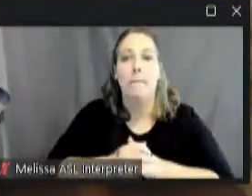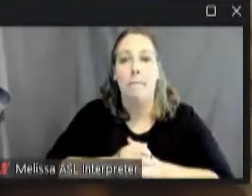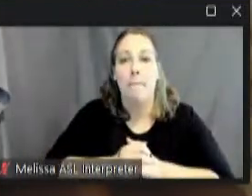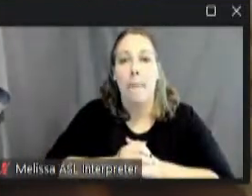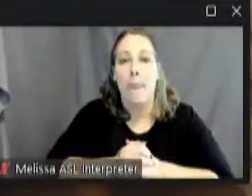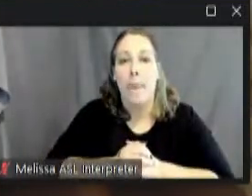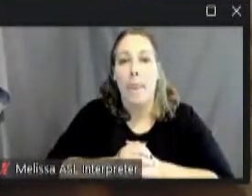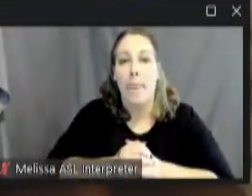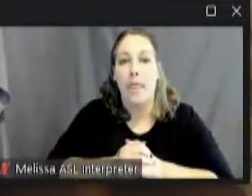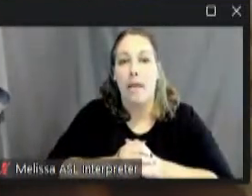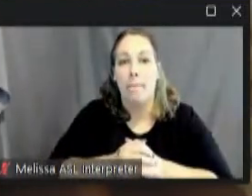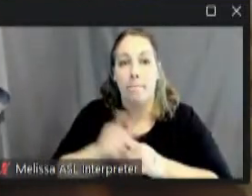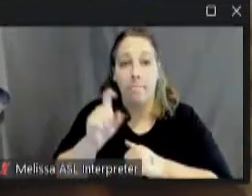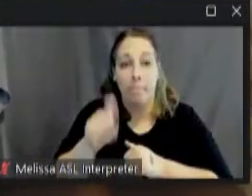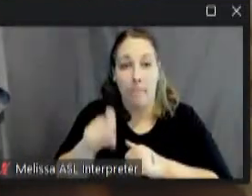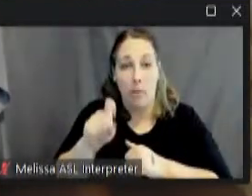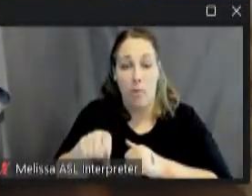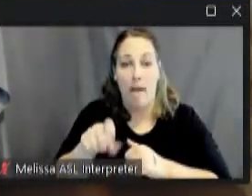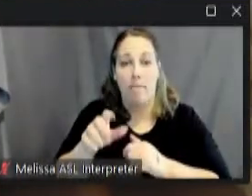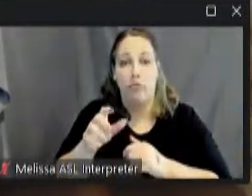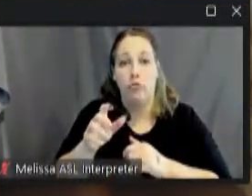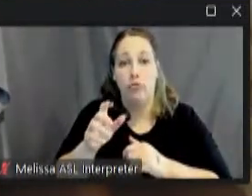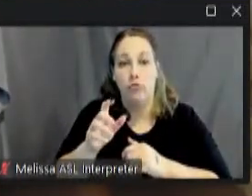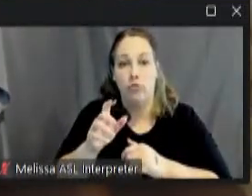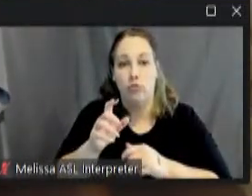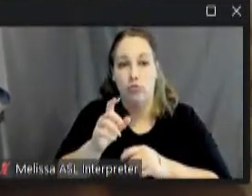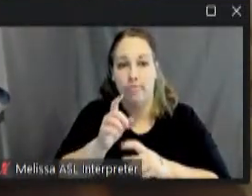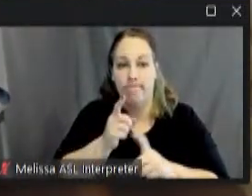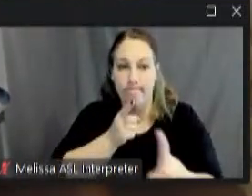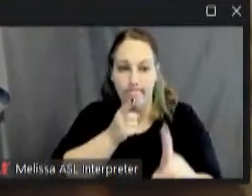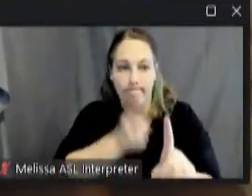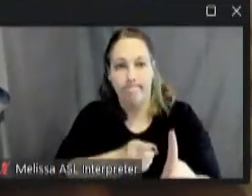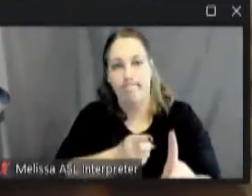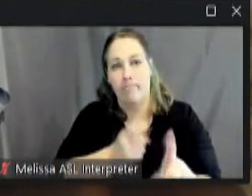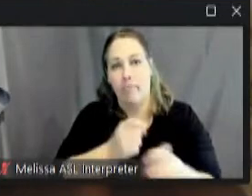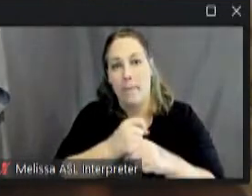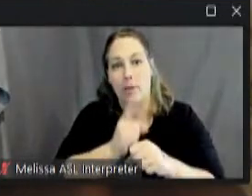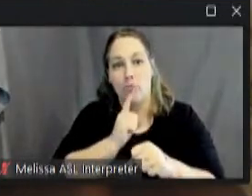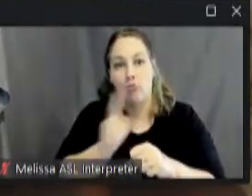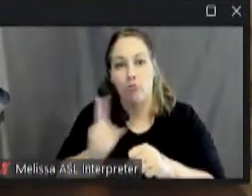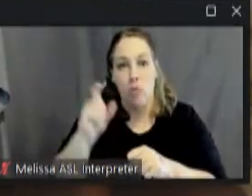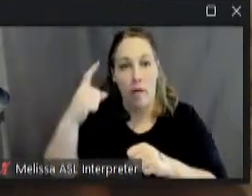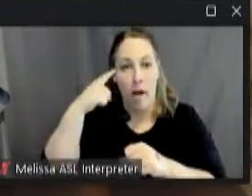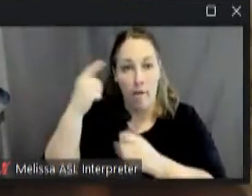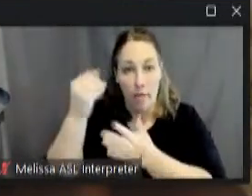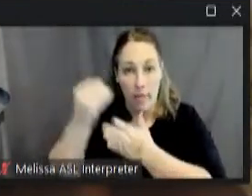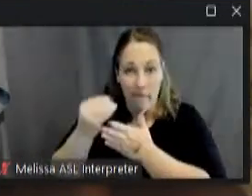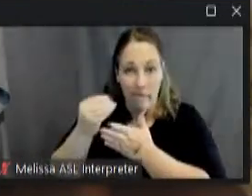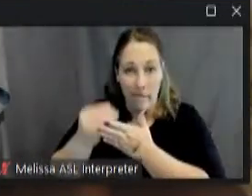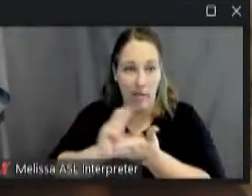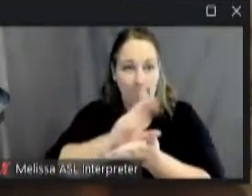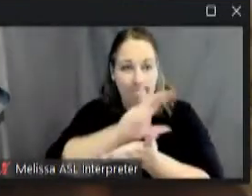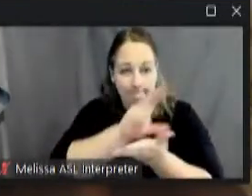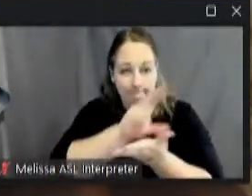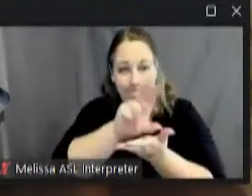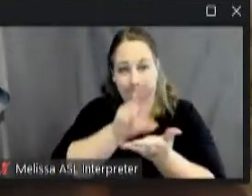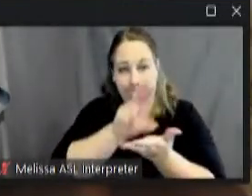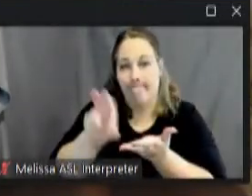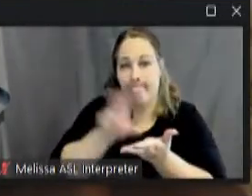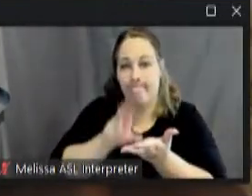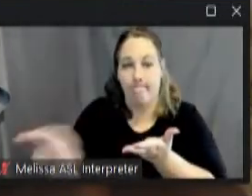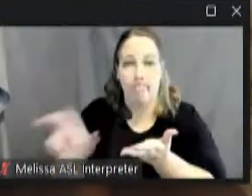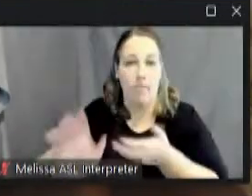We have to ensure that state funds reach each and every corner of the